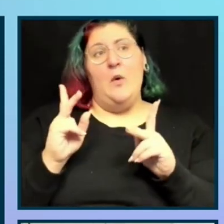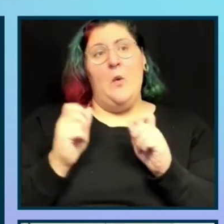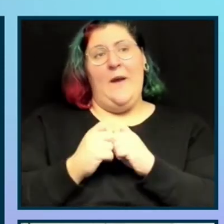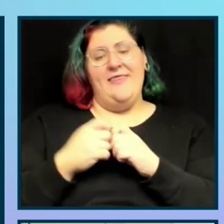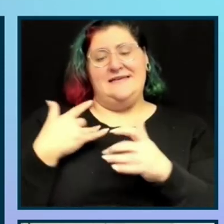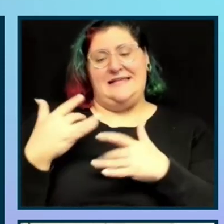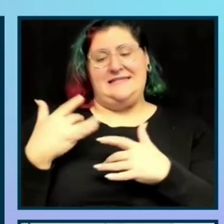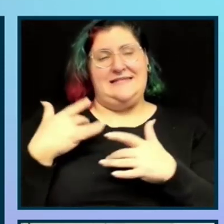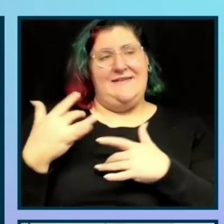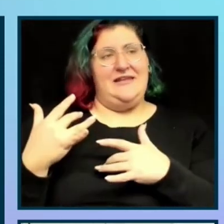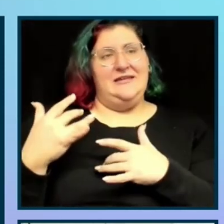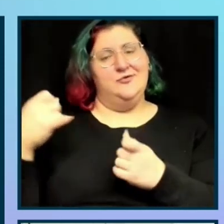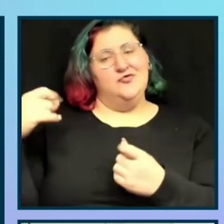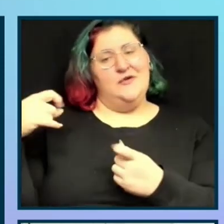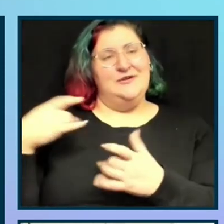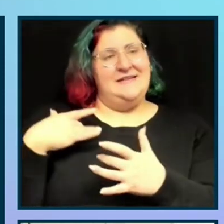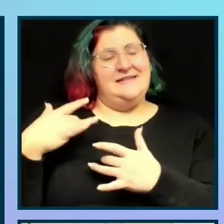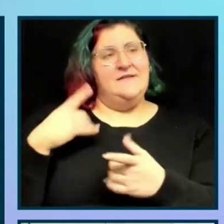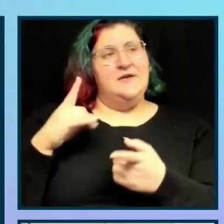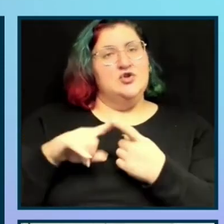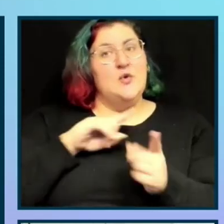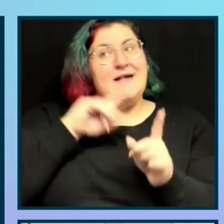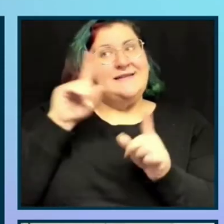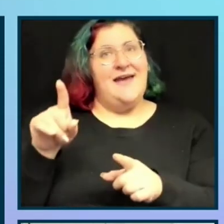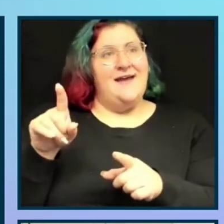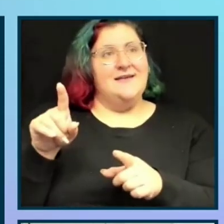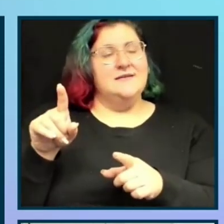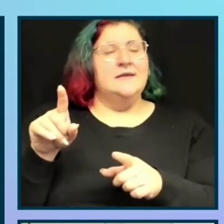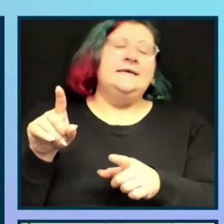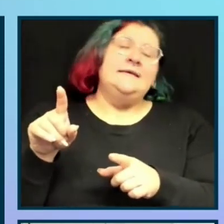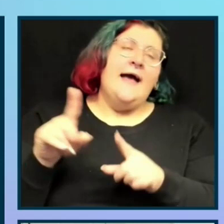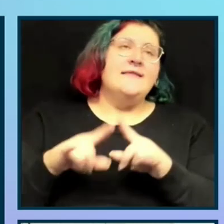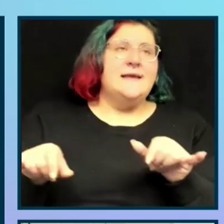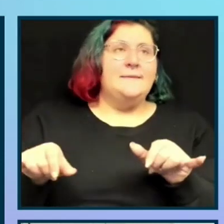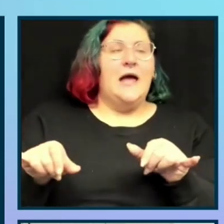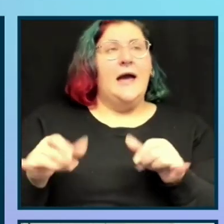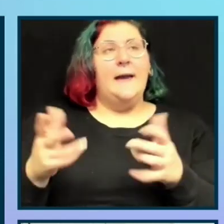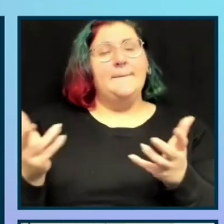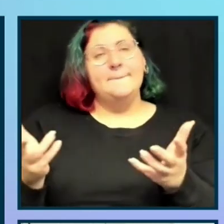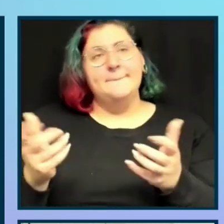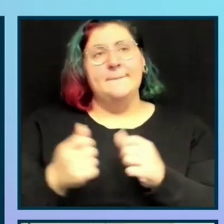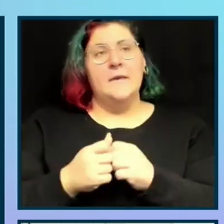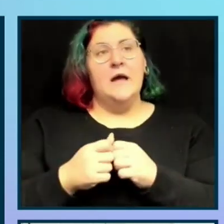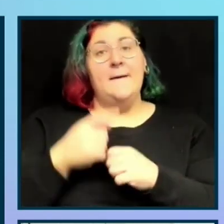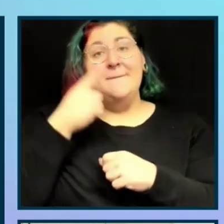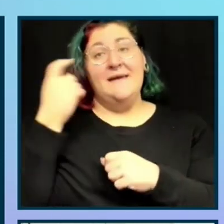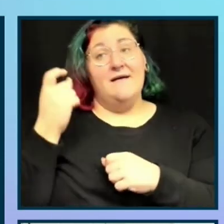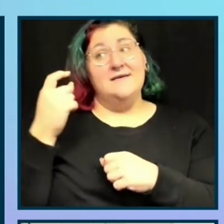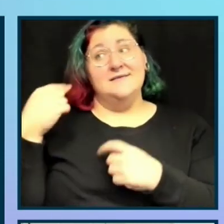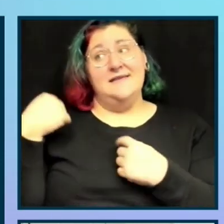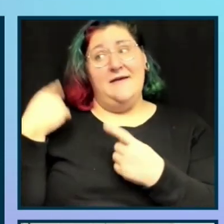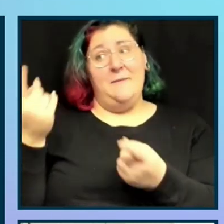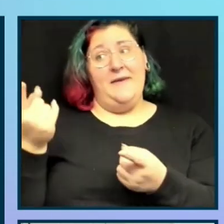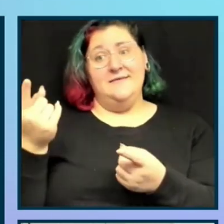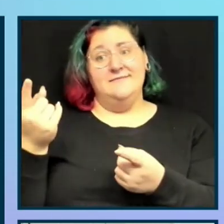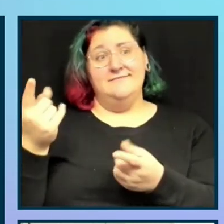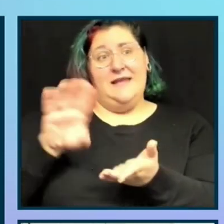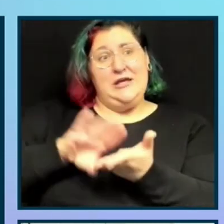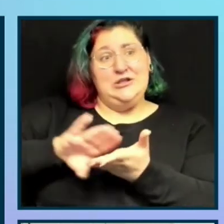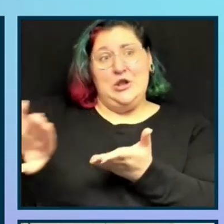and these activities, at the same time, because these people were being excluded from the in-person